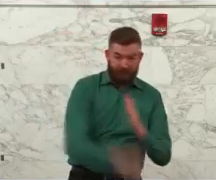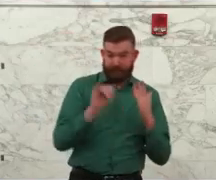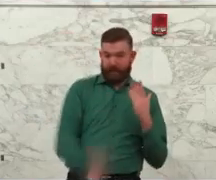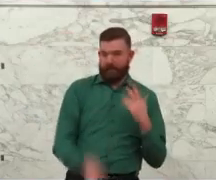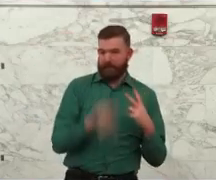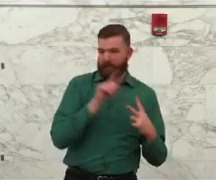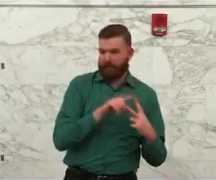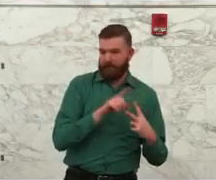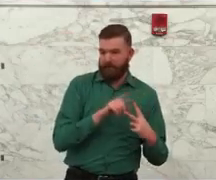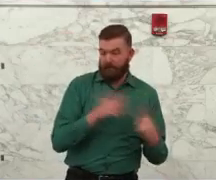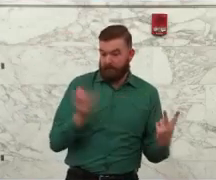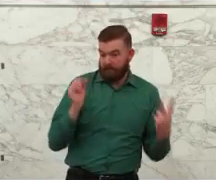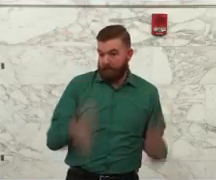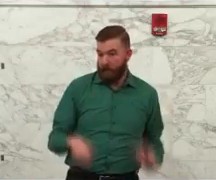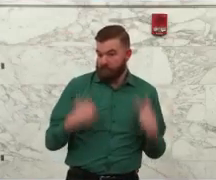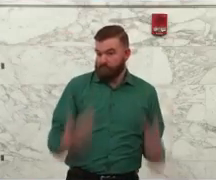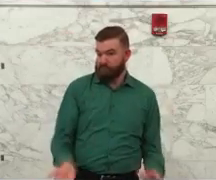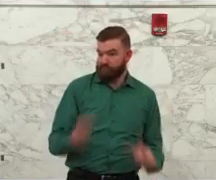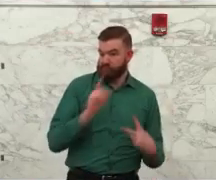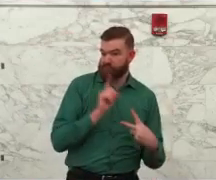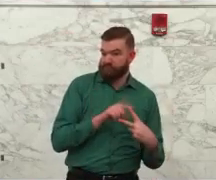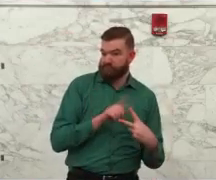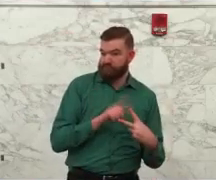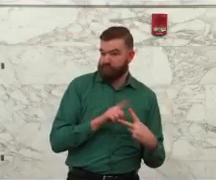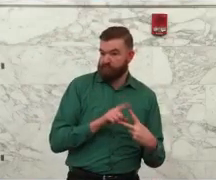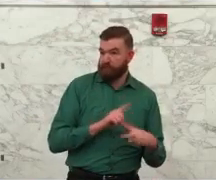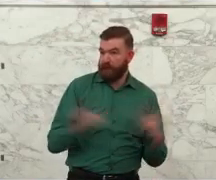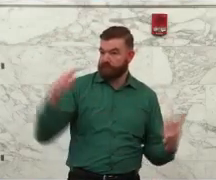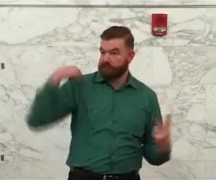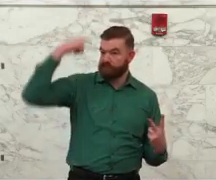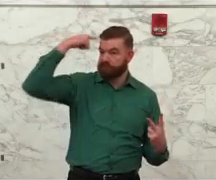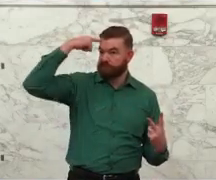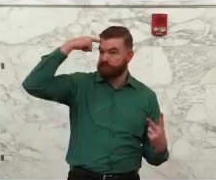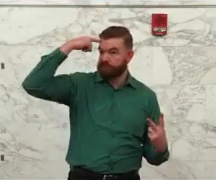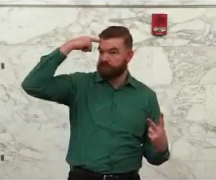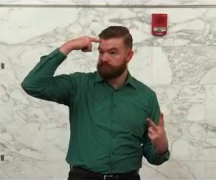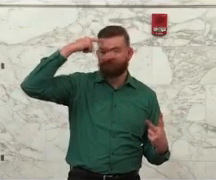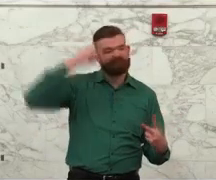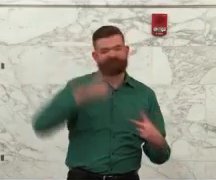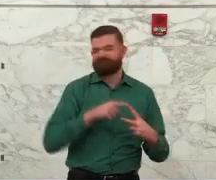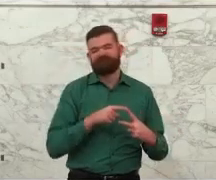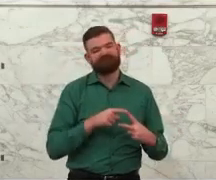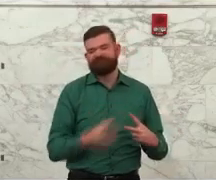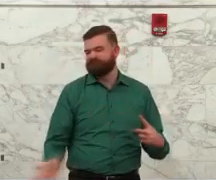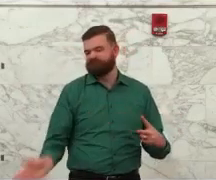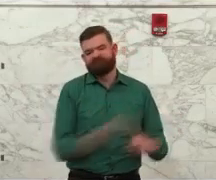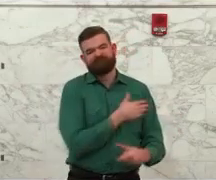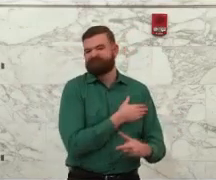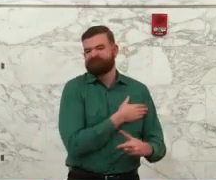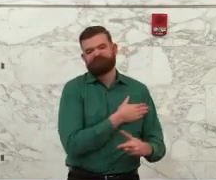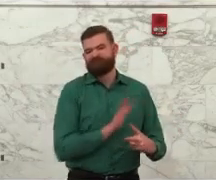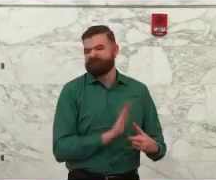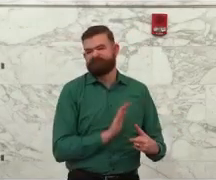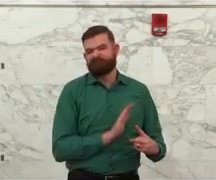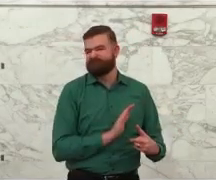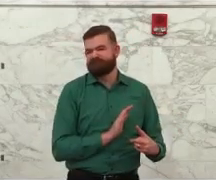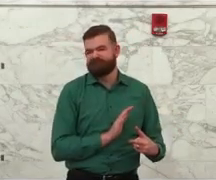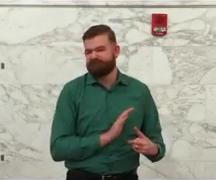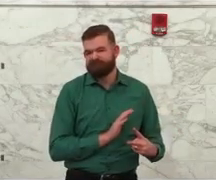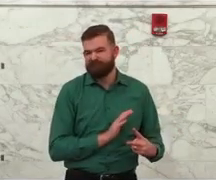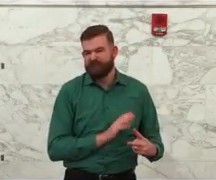available to us. From moment one, we have rejected that. Our job collectively is to flatten